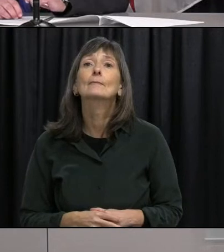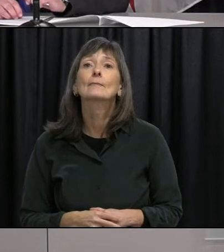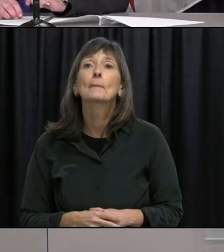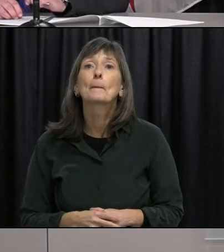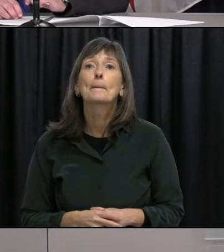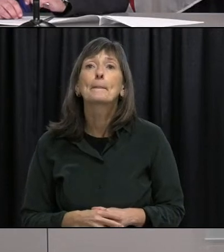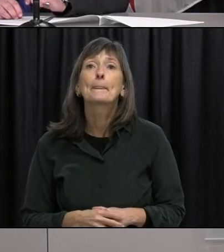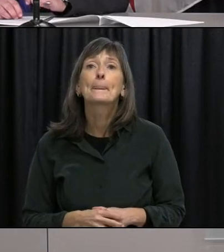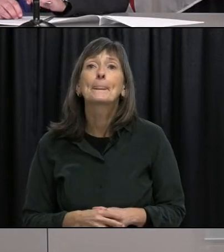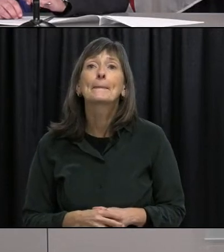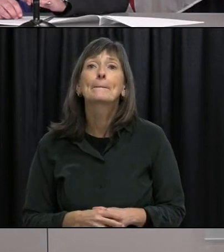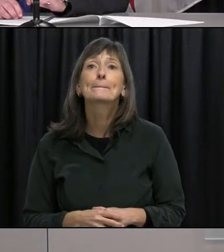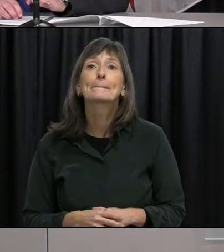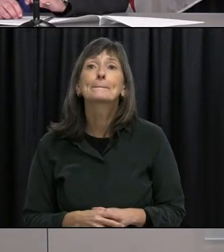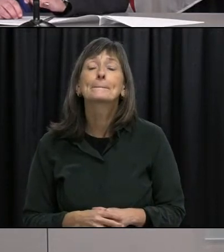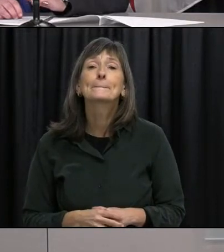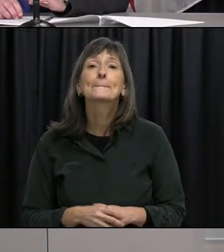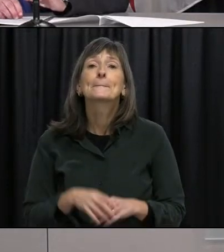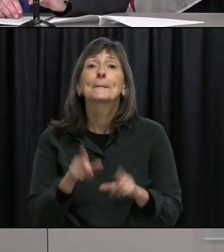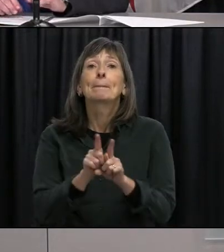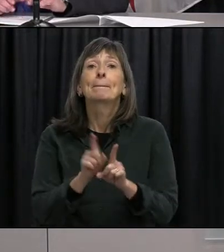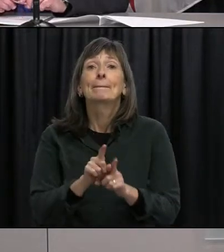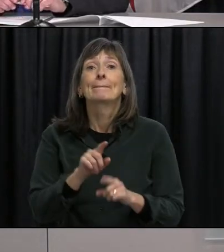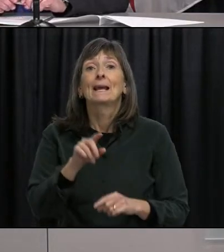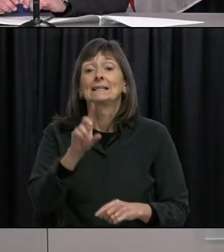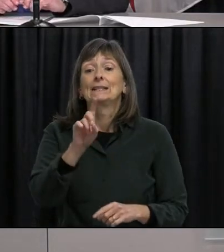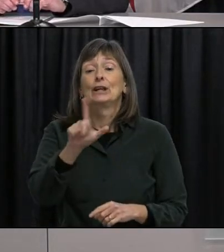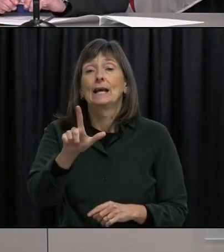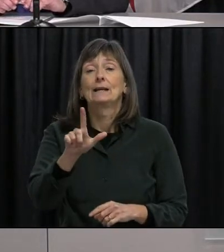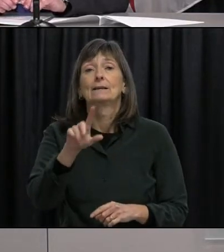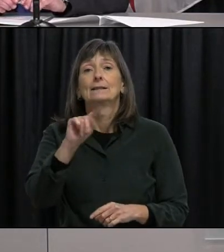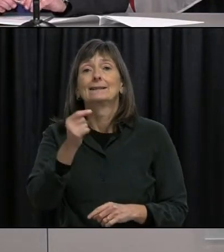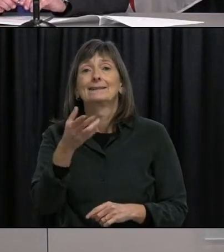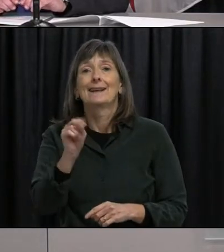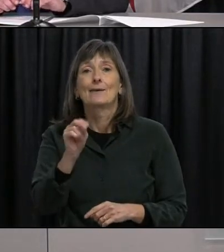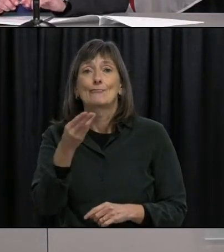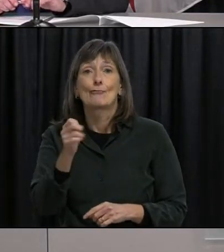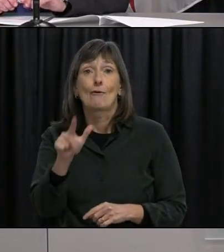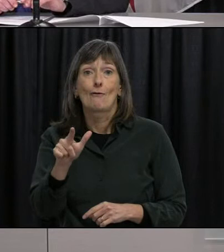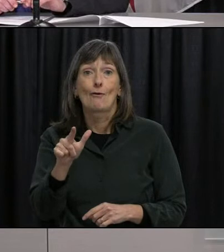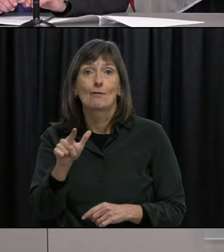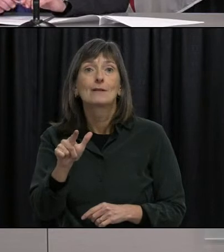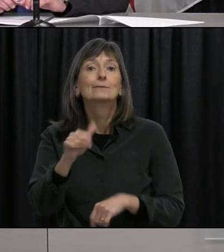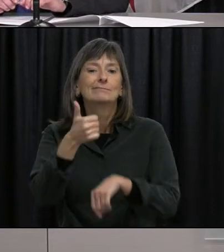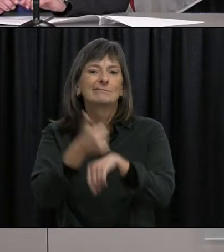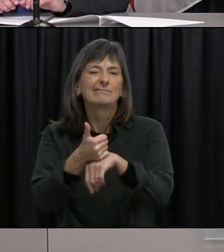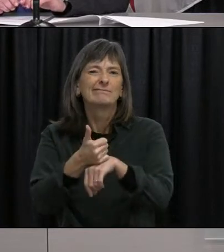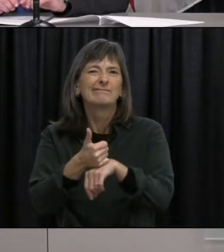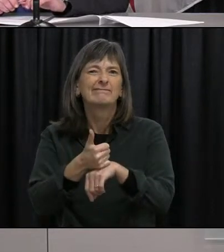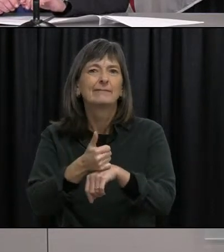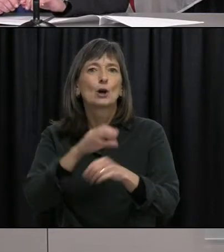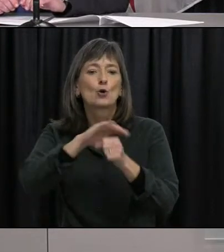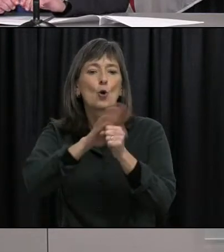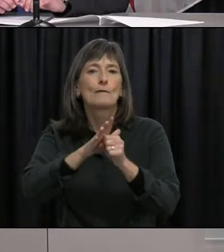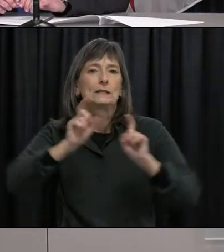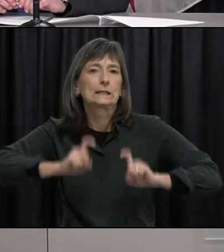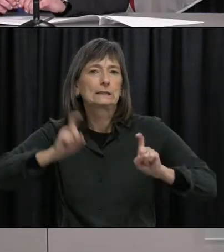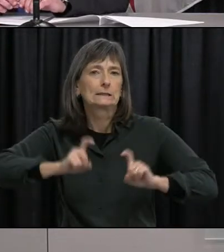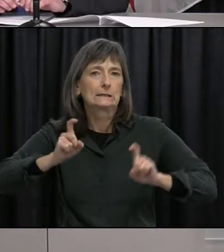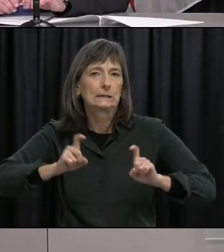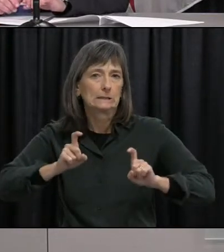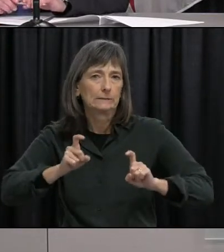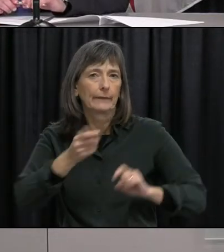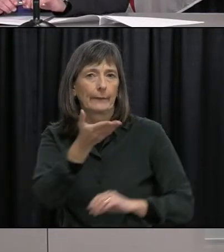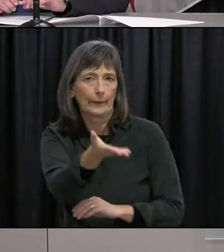Thank you. And a testing site has been set up at the town hall in Deer Lake, a drive-through site more than anything. Do you still need an appointment